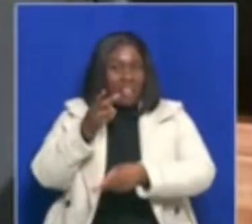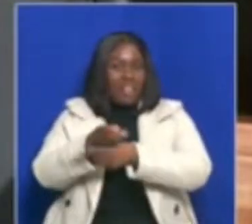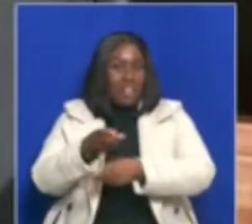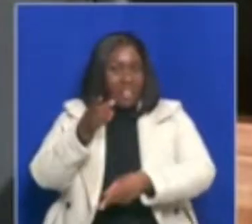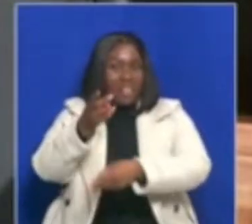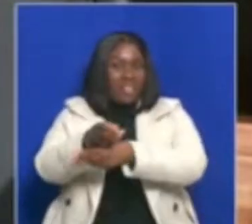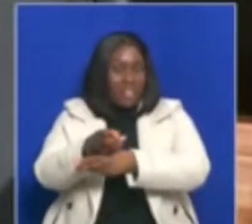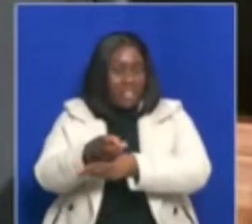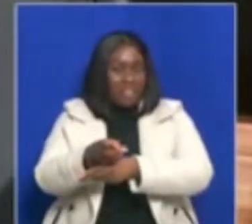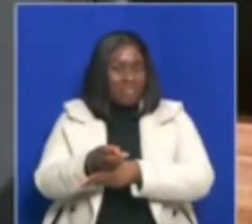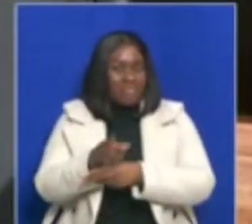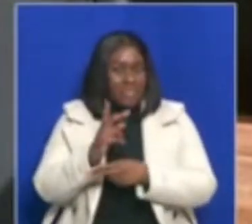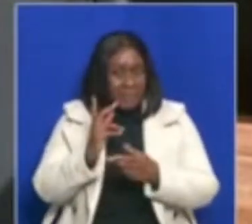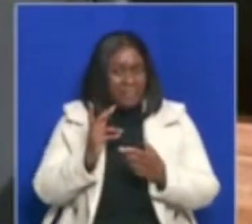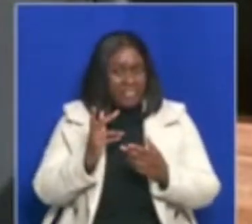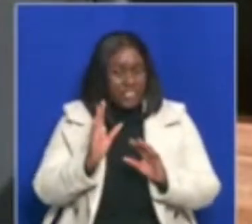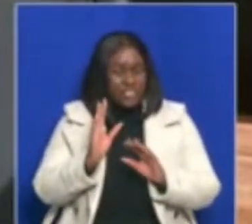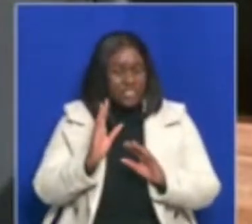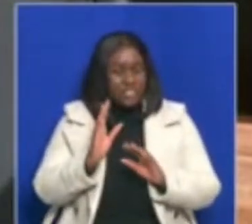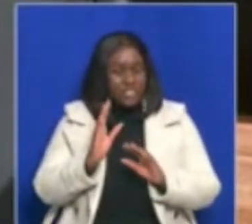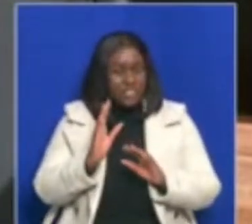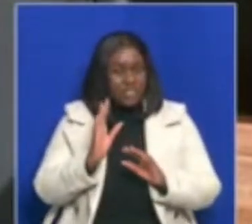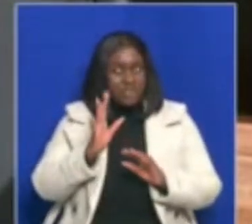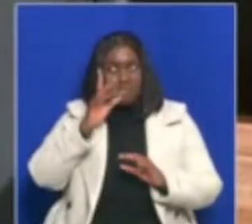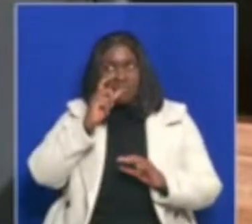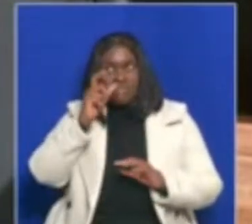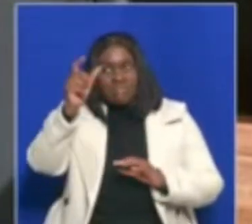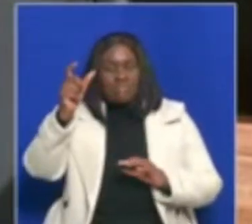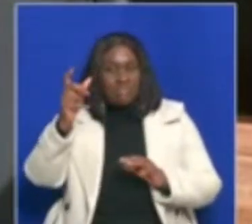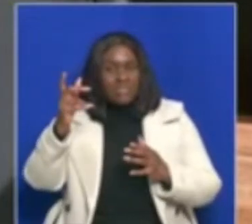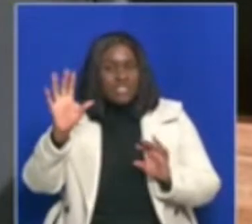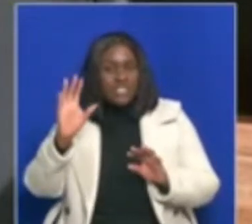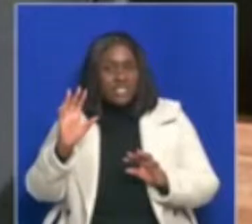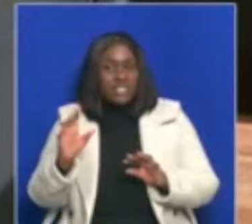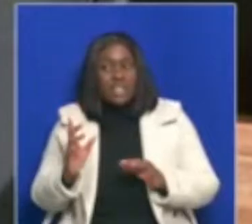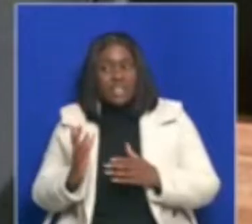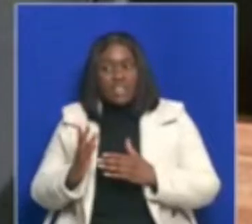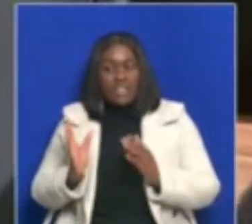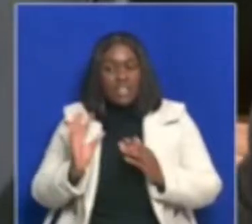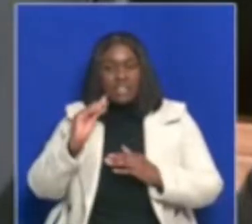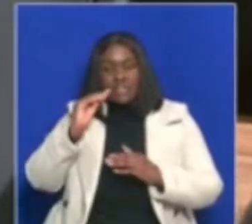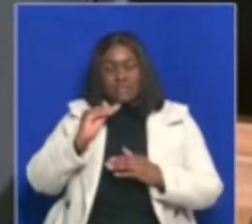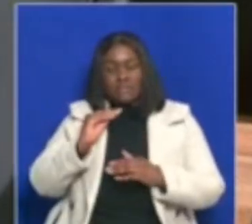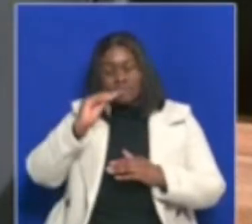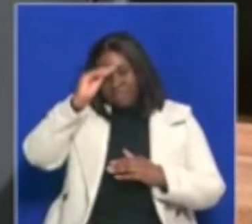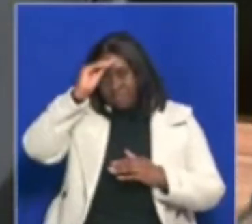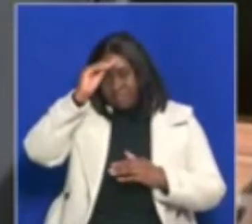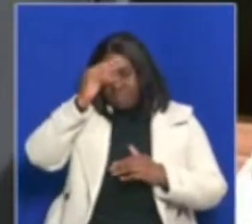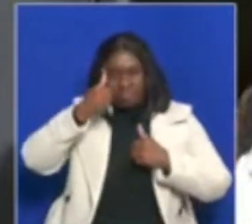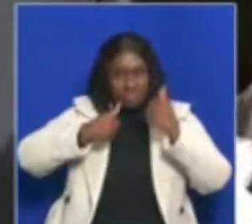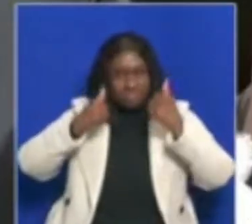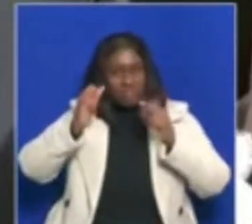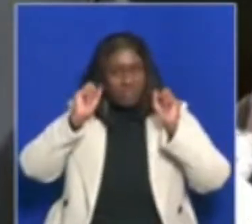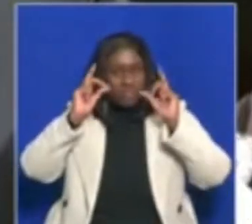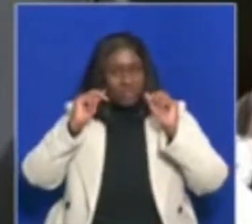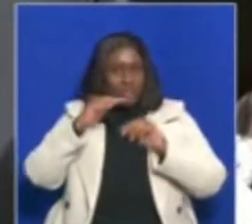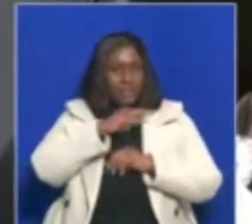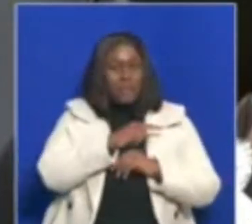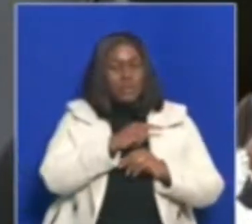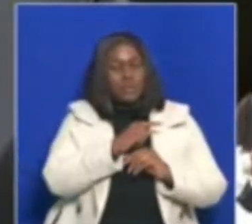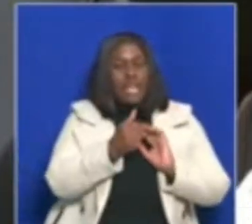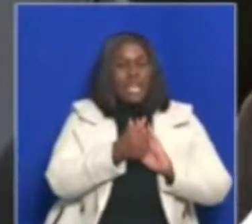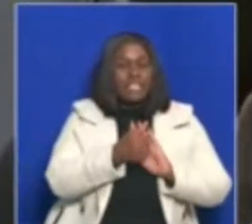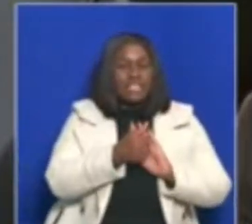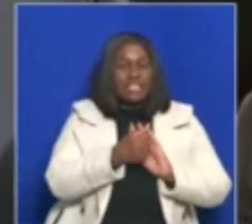mean, I presume that the commanders of these task teams are by now well aware of Section 29 of the Act. Yeah.